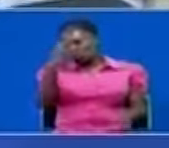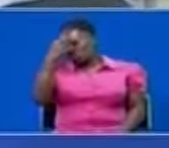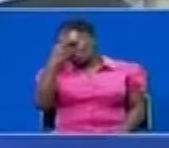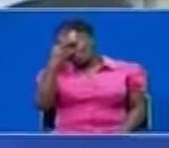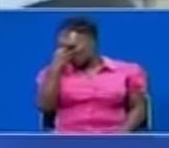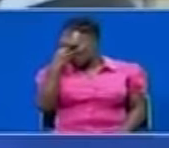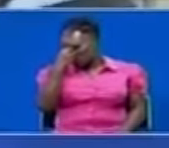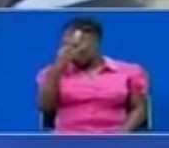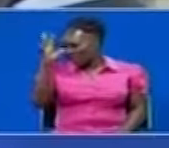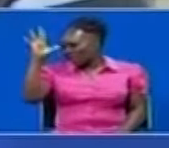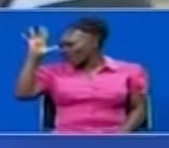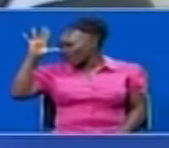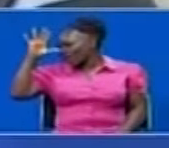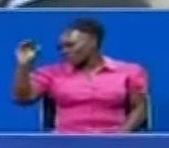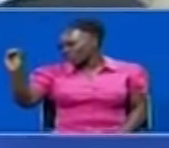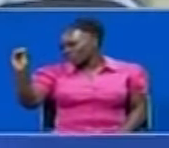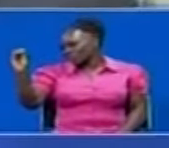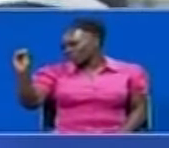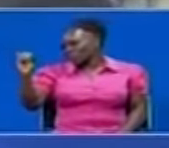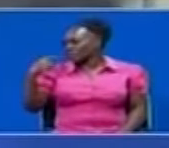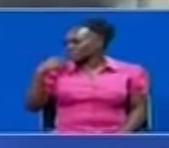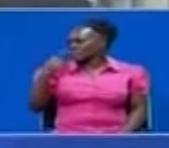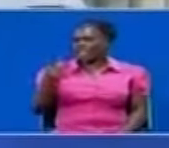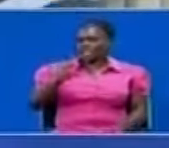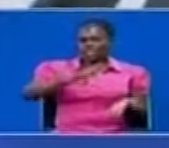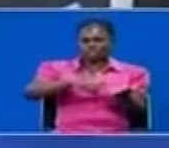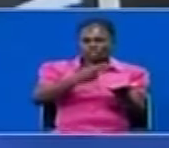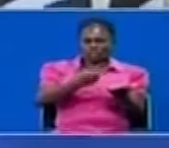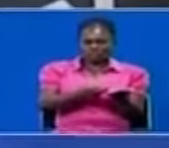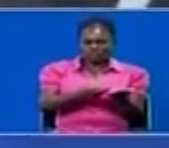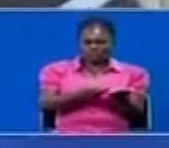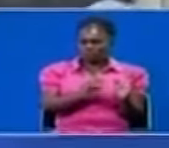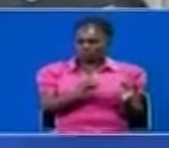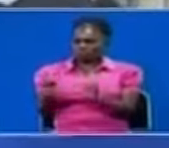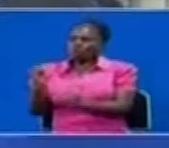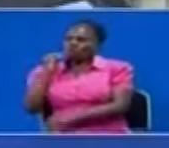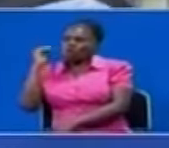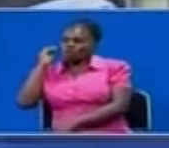waje tusidanganyane. Tunaweza kusema rasimali ya Baringo hii anapeleka kwake.